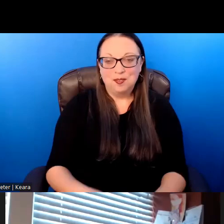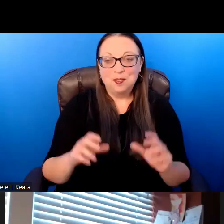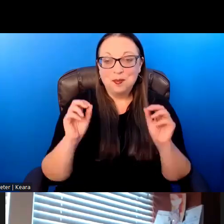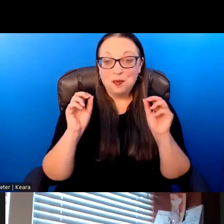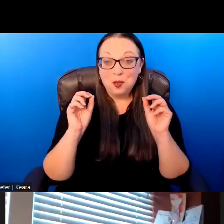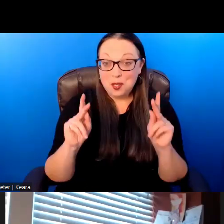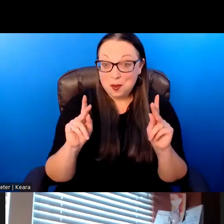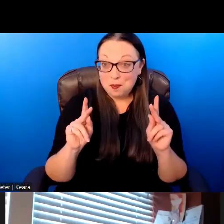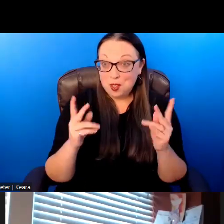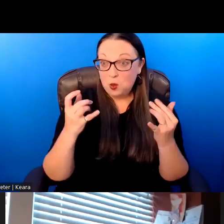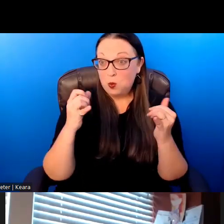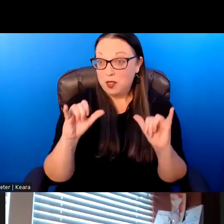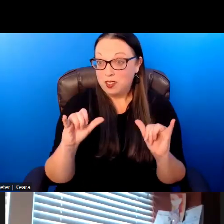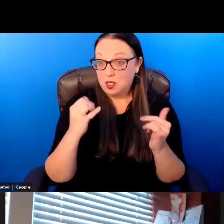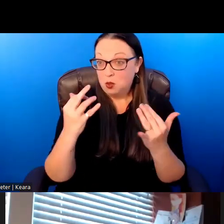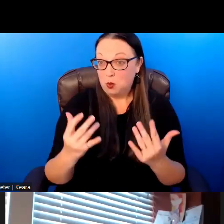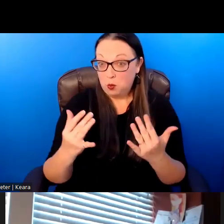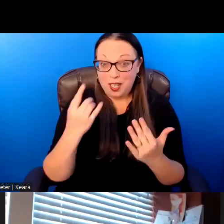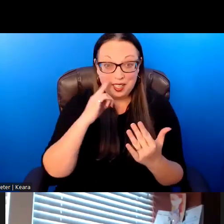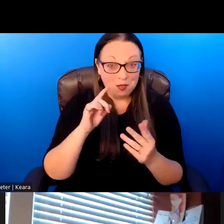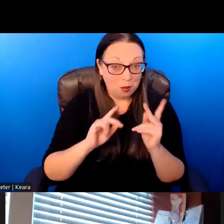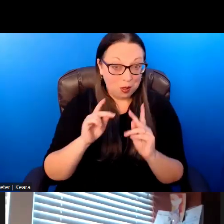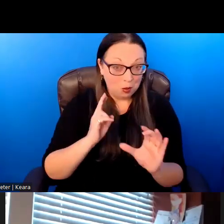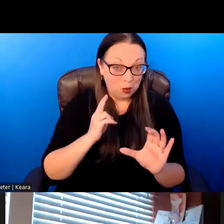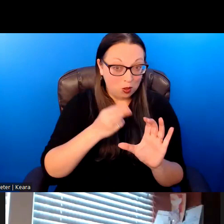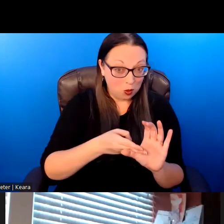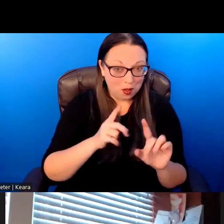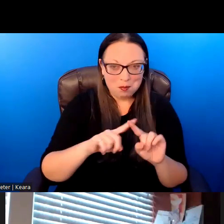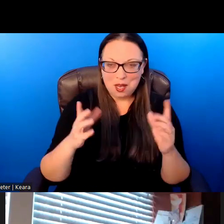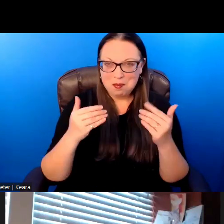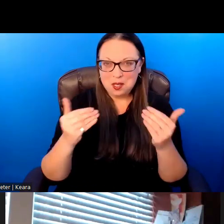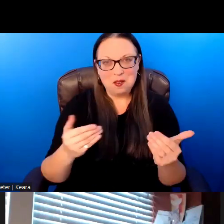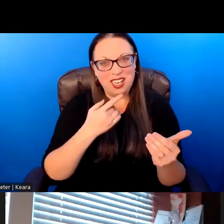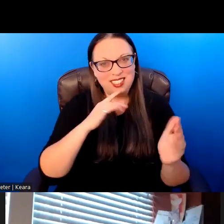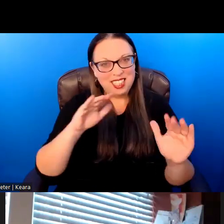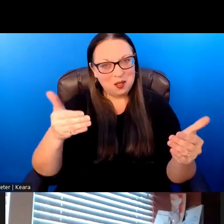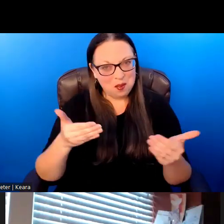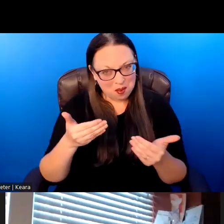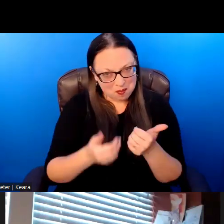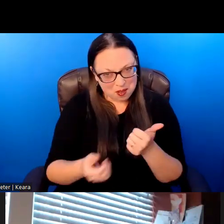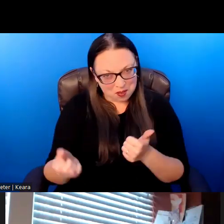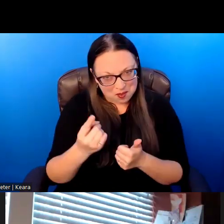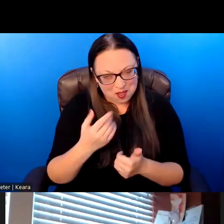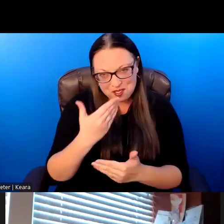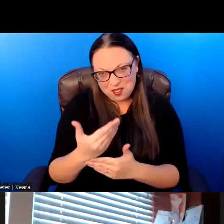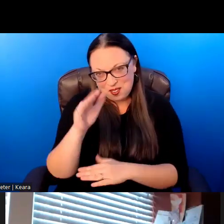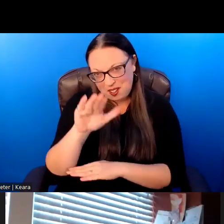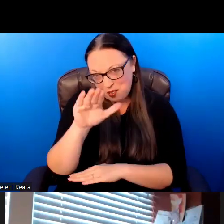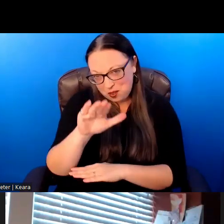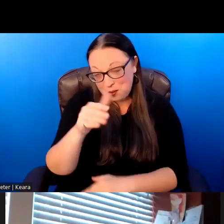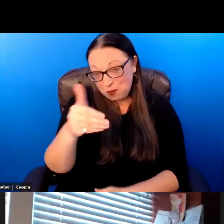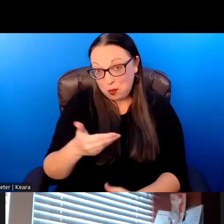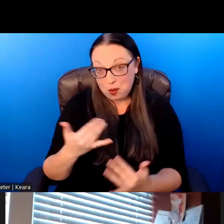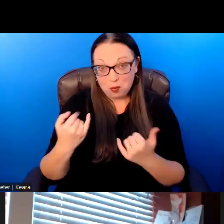Okay, we're still letting some folks in, but I'm going to go ahead and welcome everyone. Good afternoon, and welcome to